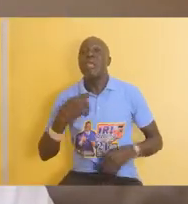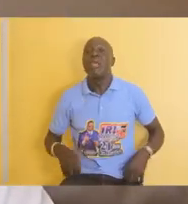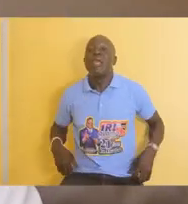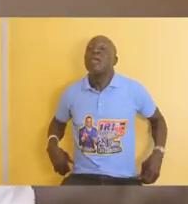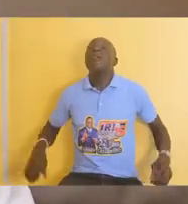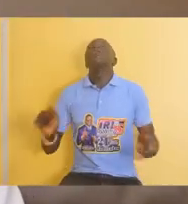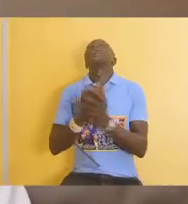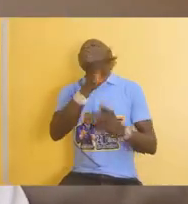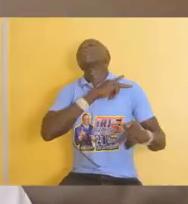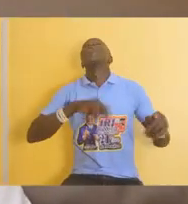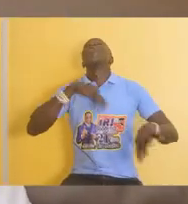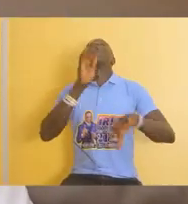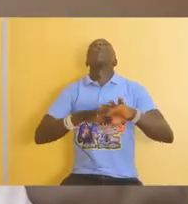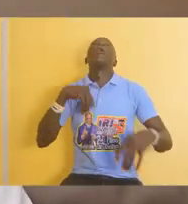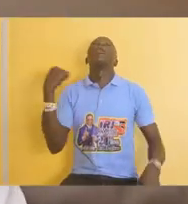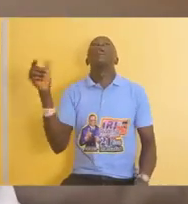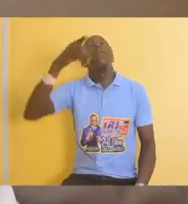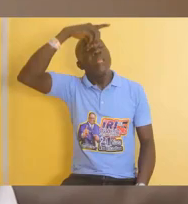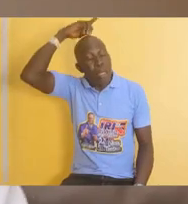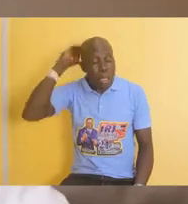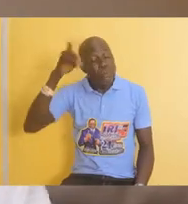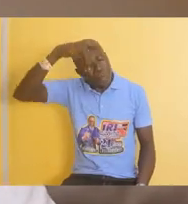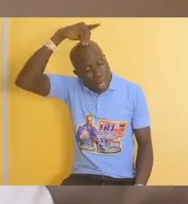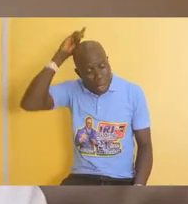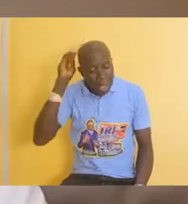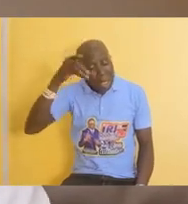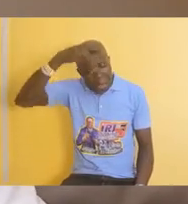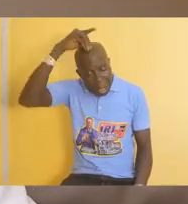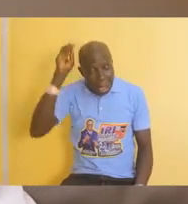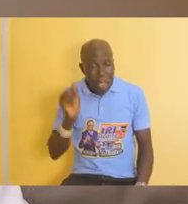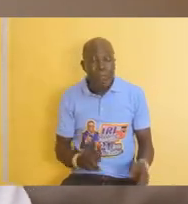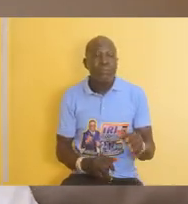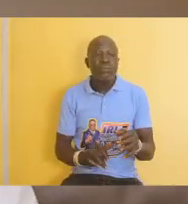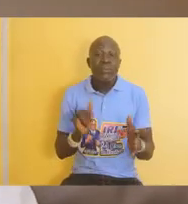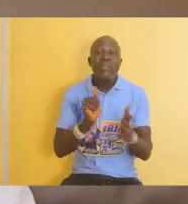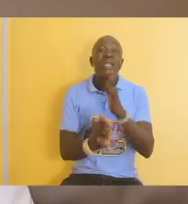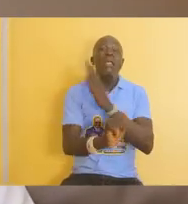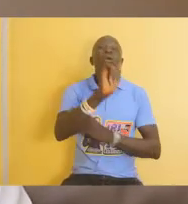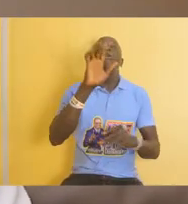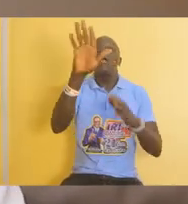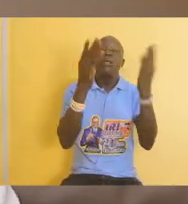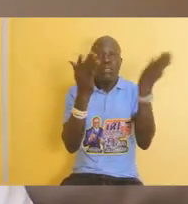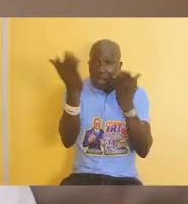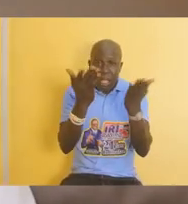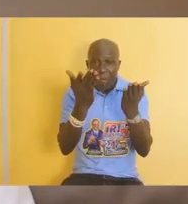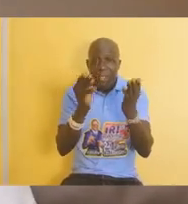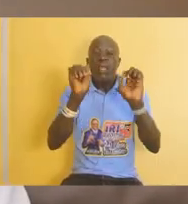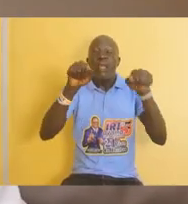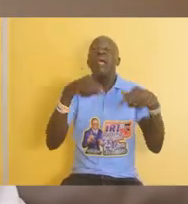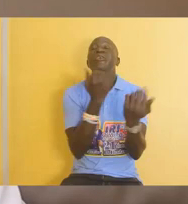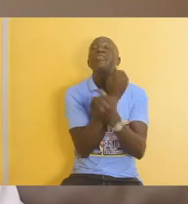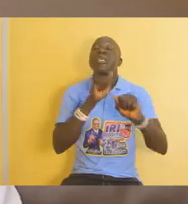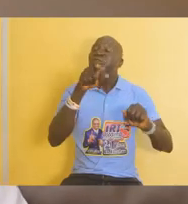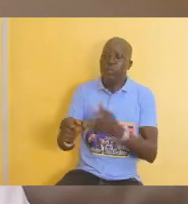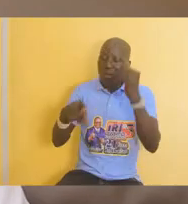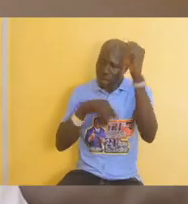they did. Yes, in Daniel. He said Daniel. Daniel. Daniel. Daniel. Allah already won't see. That your God that you say. Oh, how the Allah walking. Can